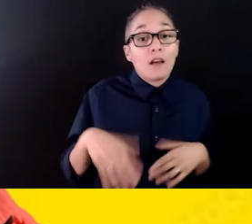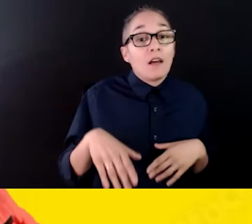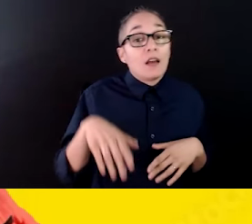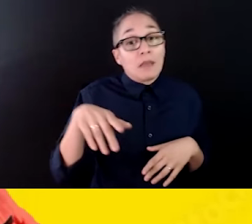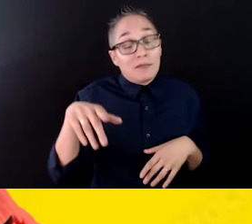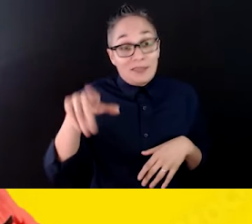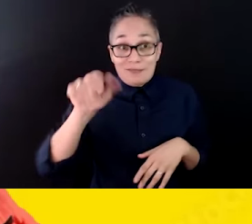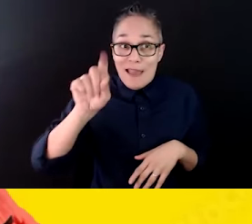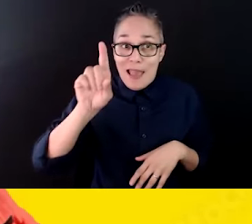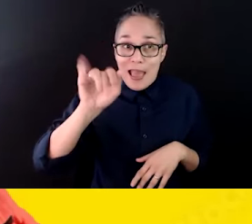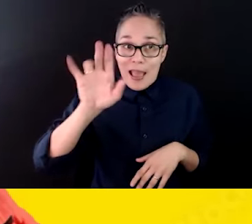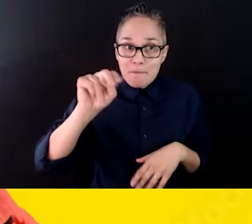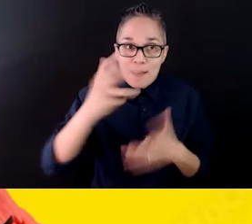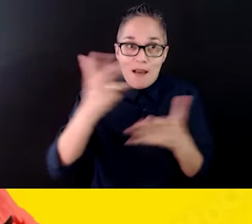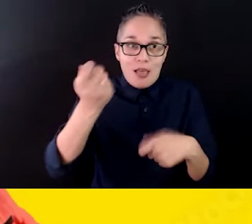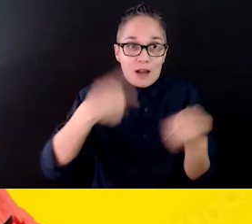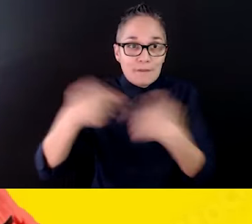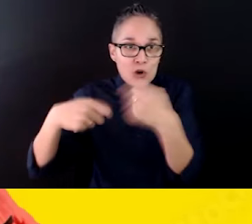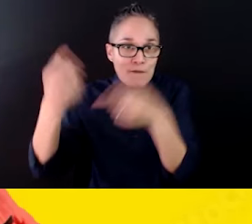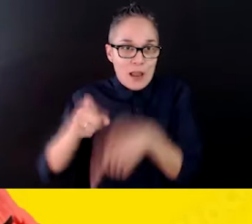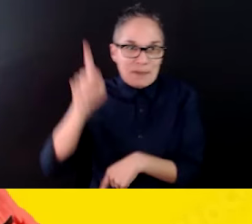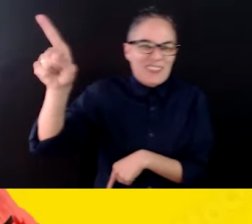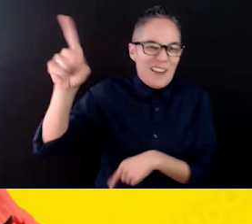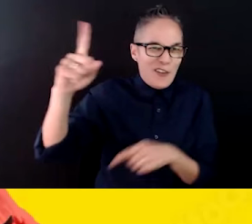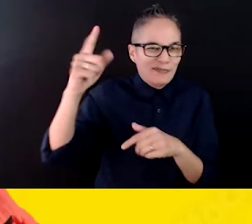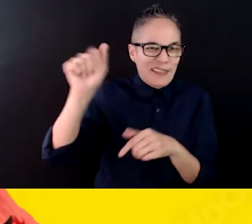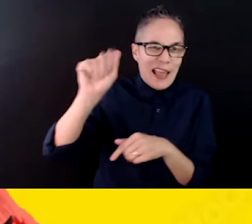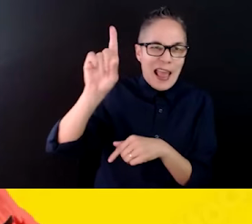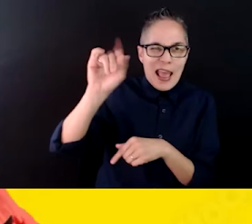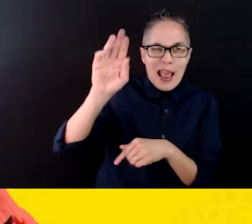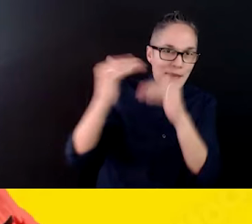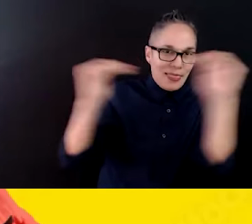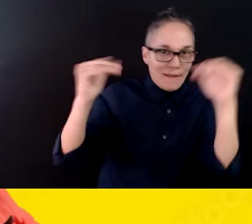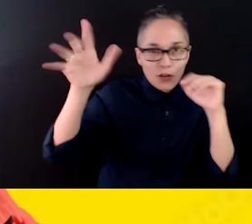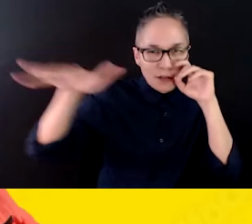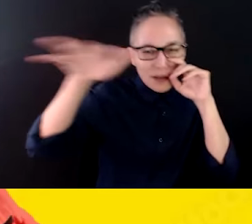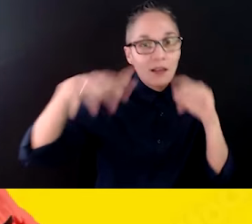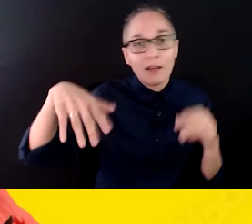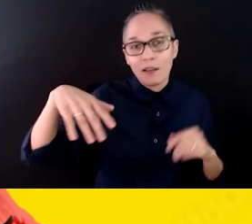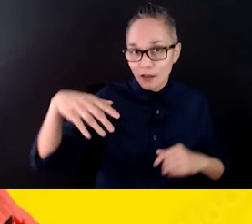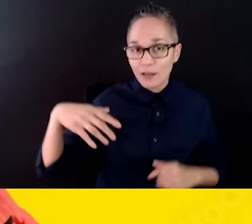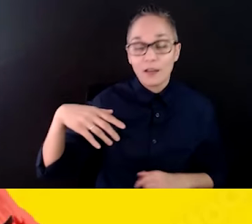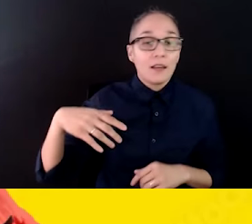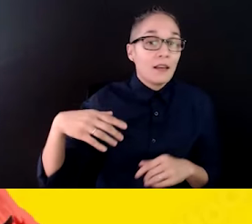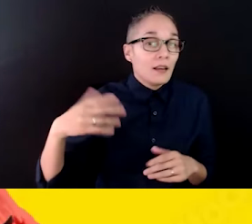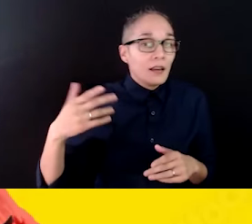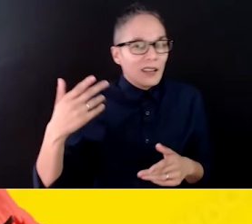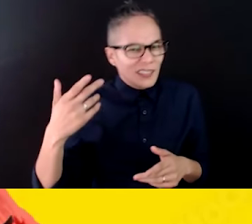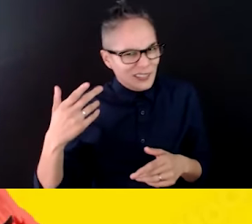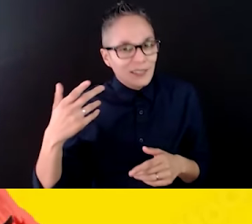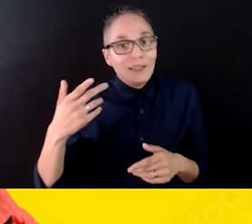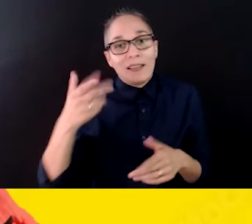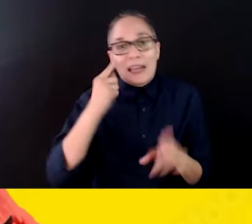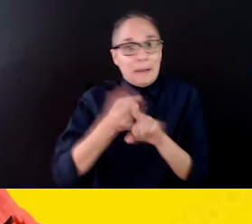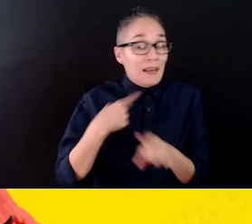is a problem? Because every time a new administrator comes in, every time a new president comes in, every time a new dean comes in, things change. But when you're